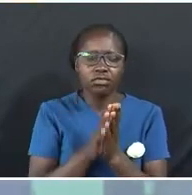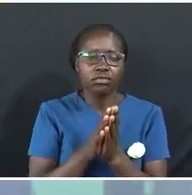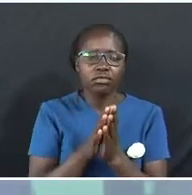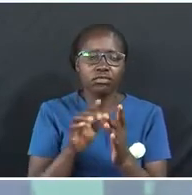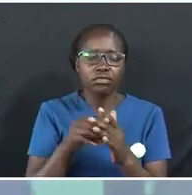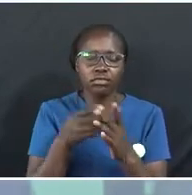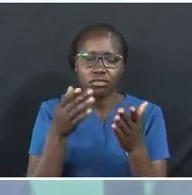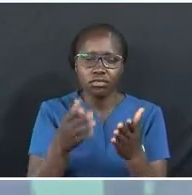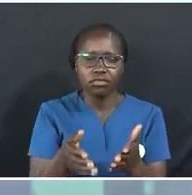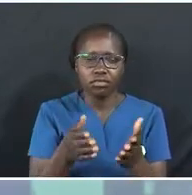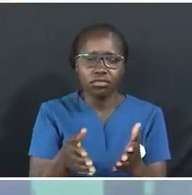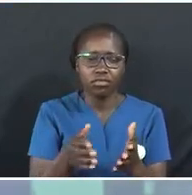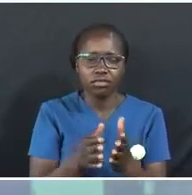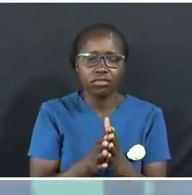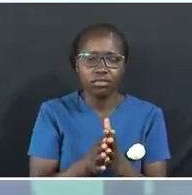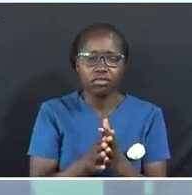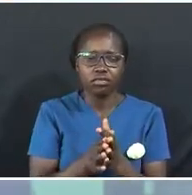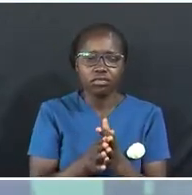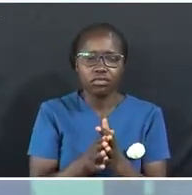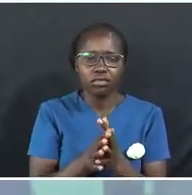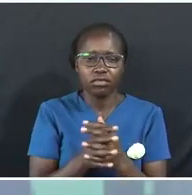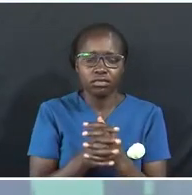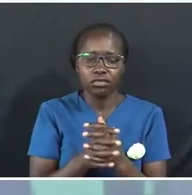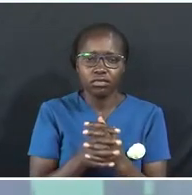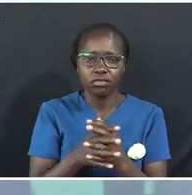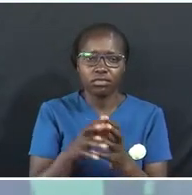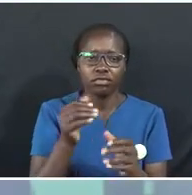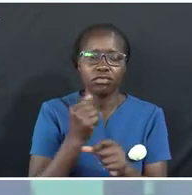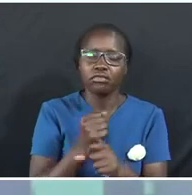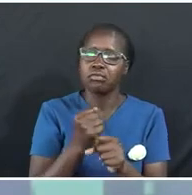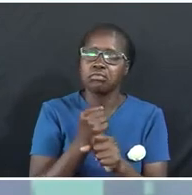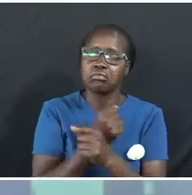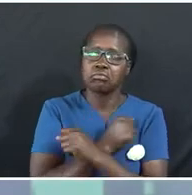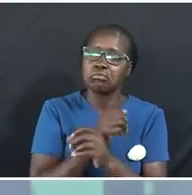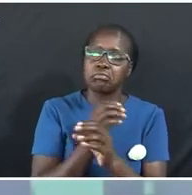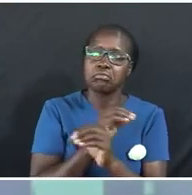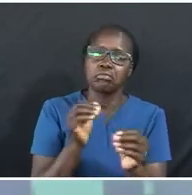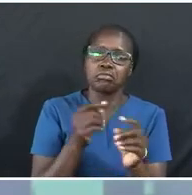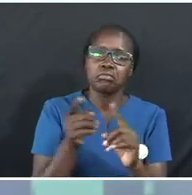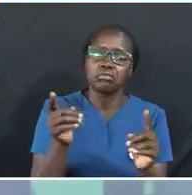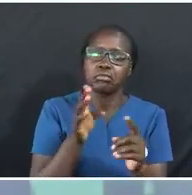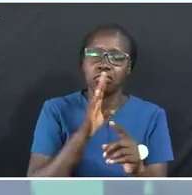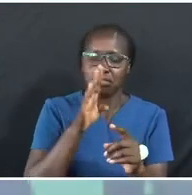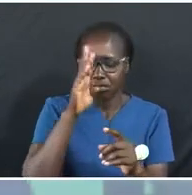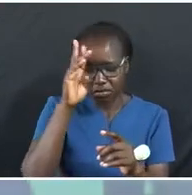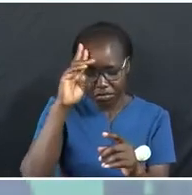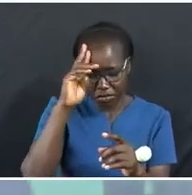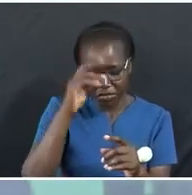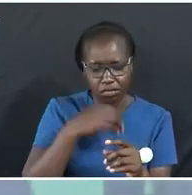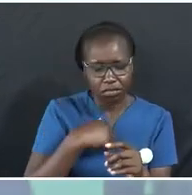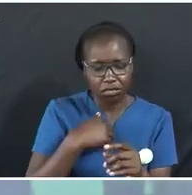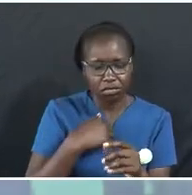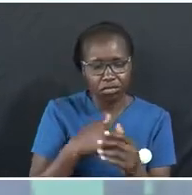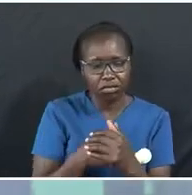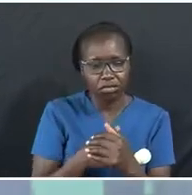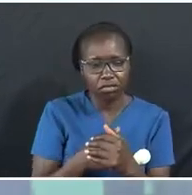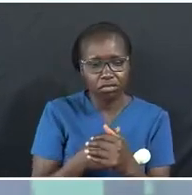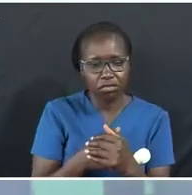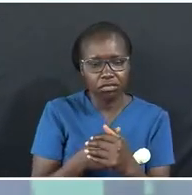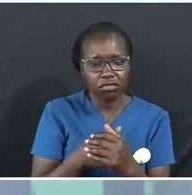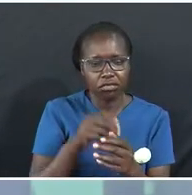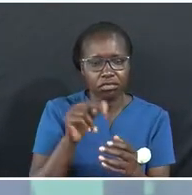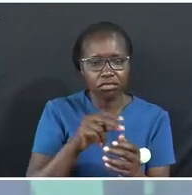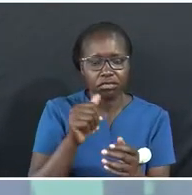people's homes. And many times, sometimes, they're taking the breakfast is the traditional brew, alcohol. And then others